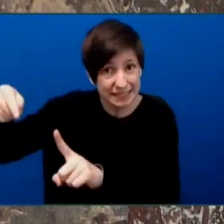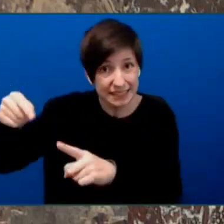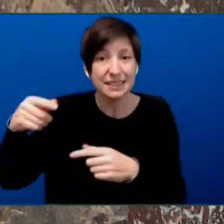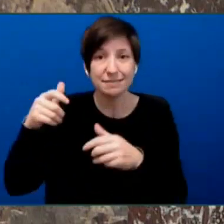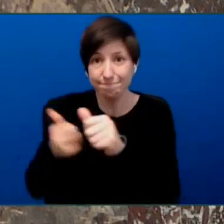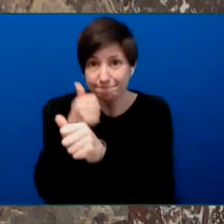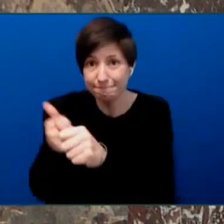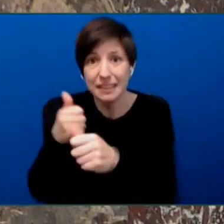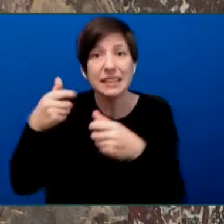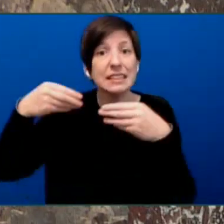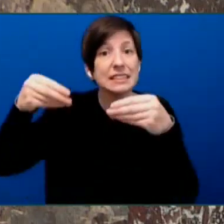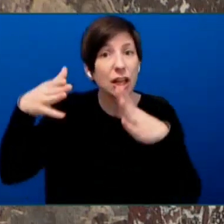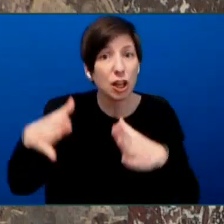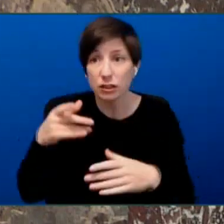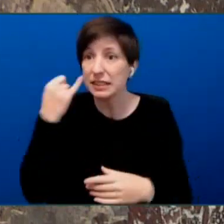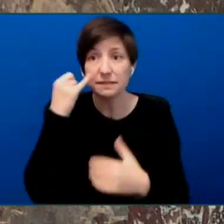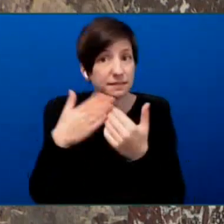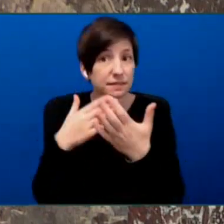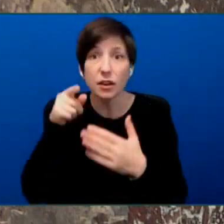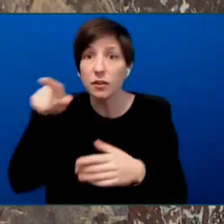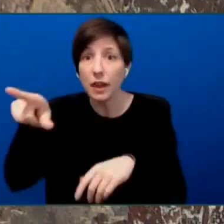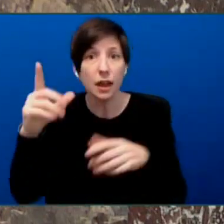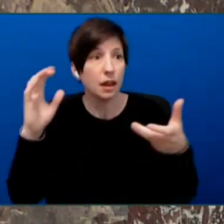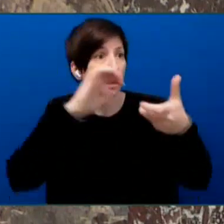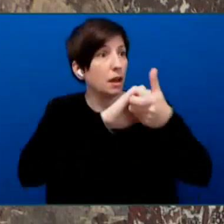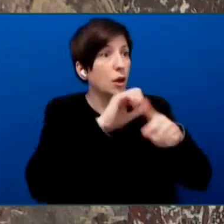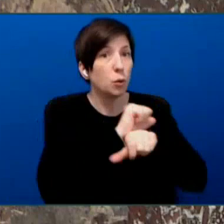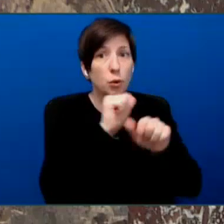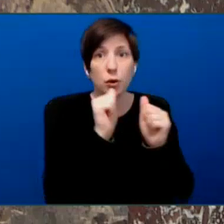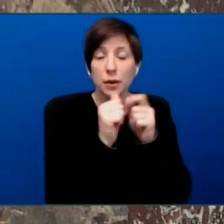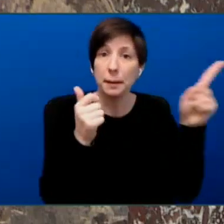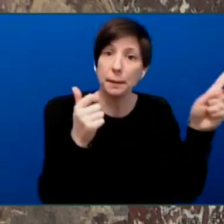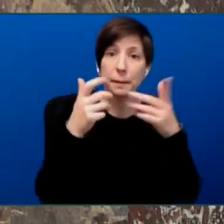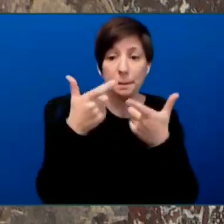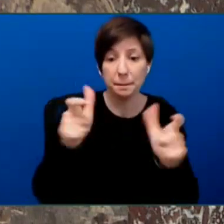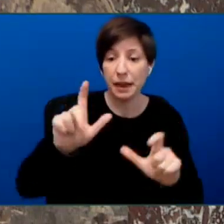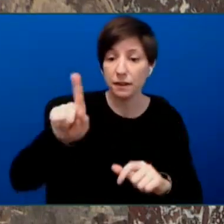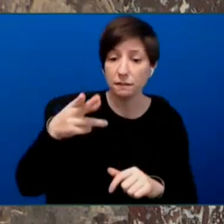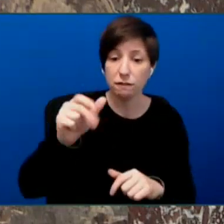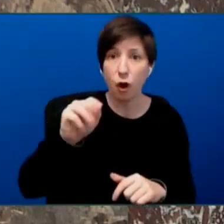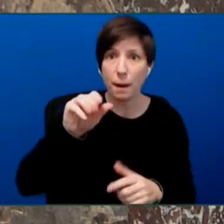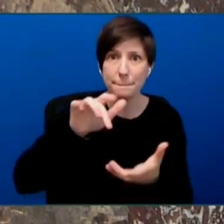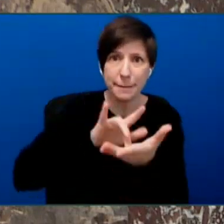big pharma companies or whether they work for the criminal gangs, is completely false.